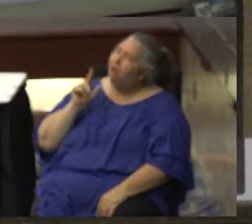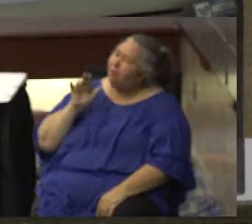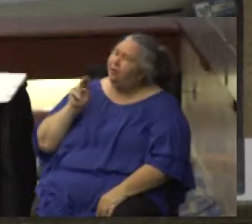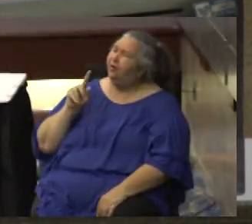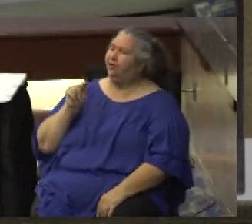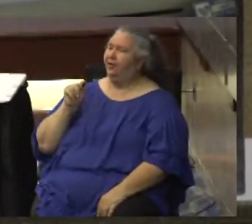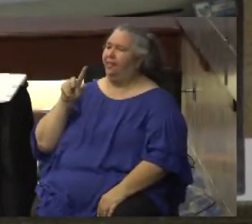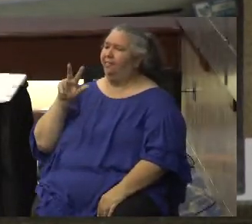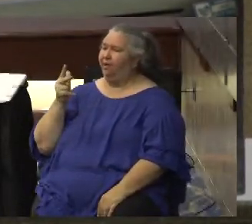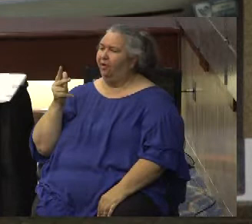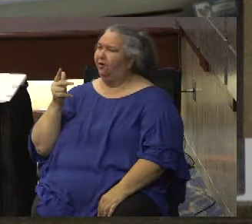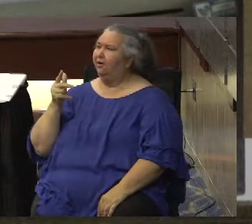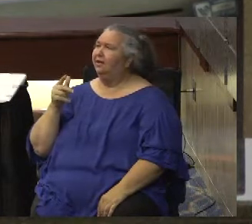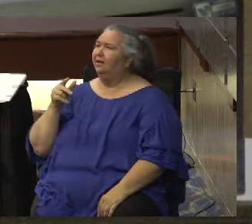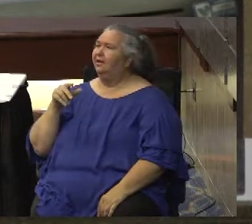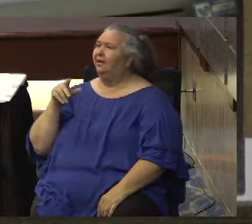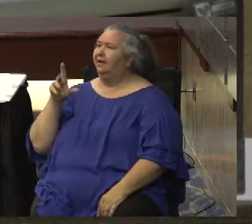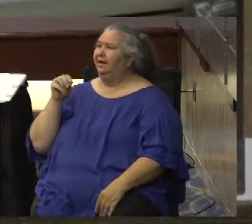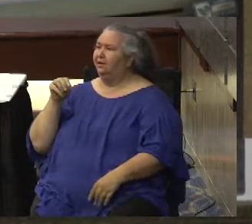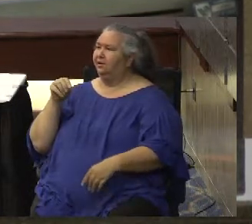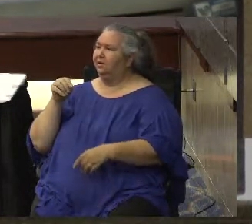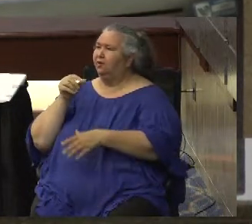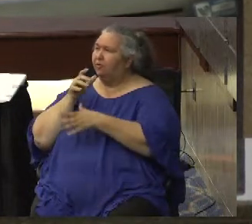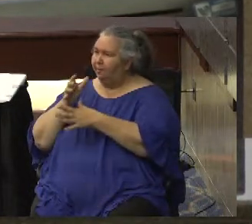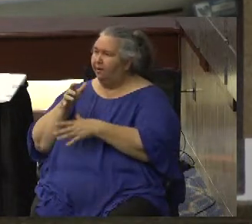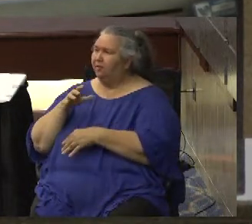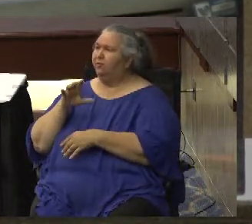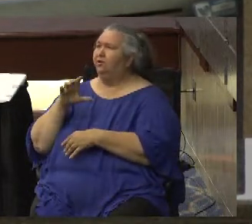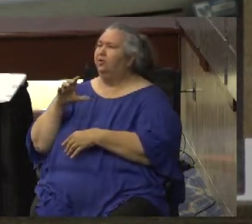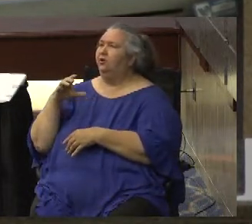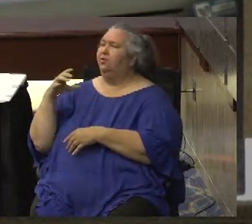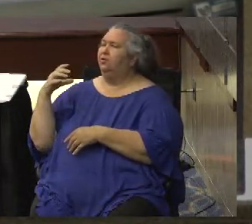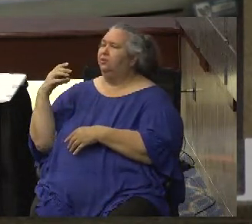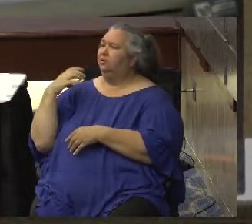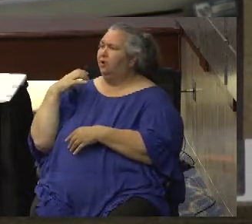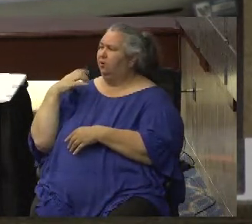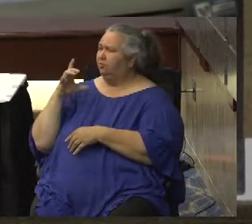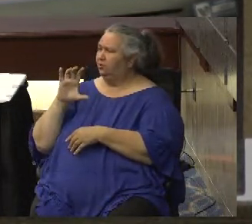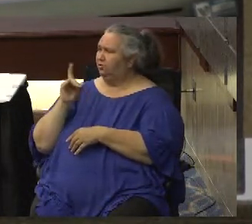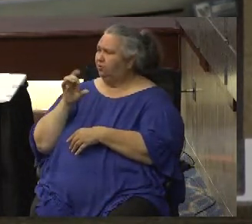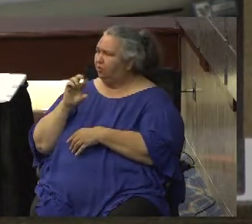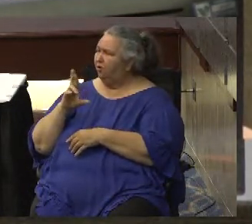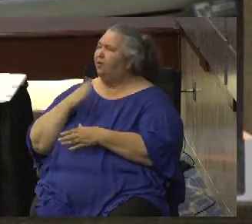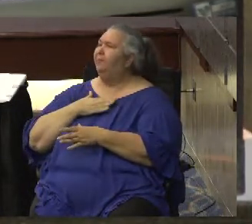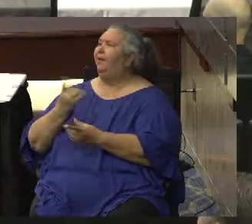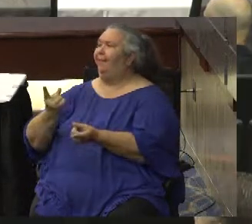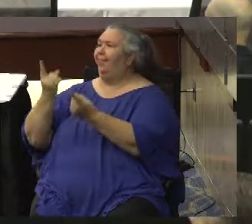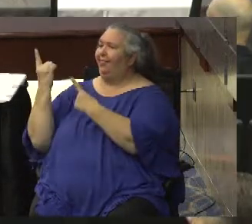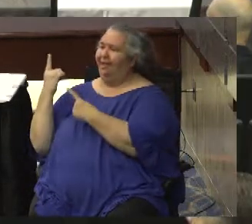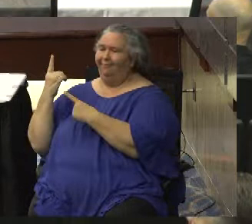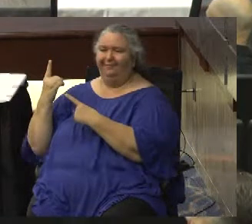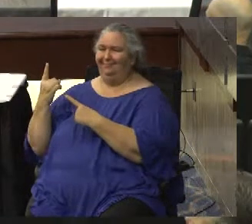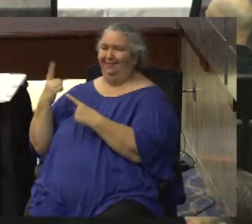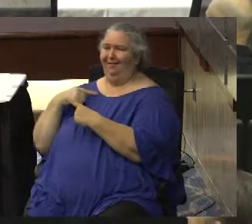his grandmother, Luella Carter, and Coach Clyde Hart. Mr. London and your family, would you please join me at the podium?